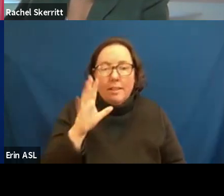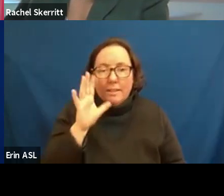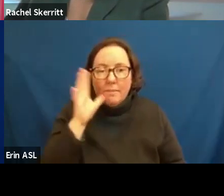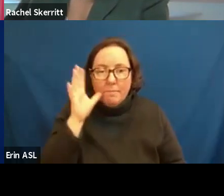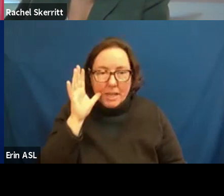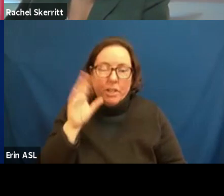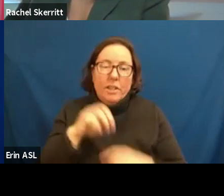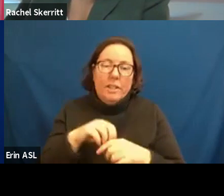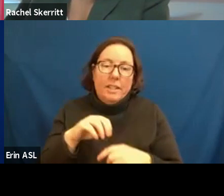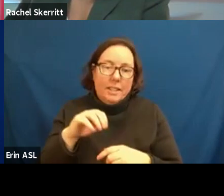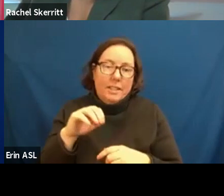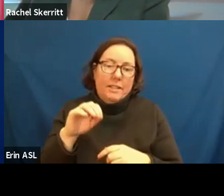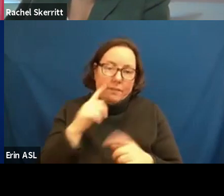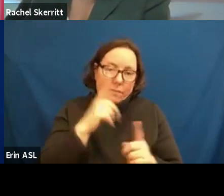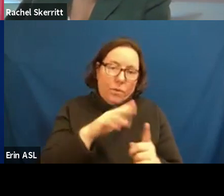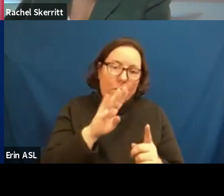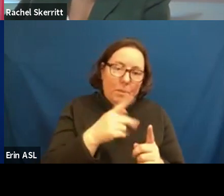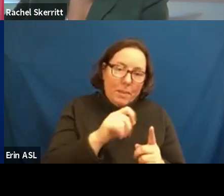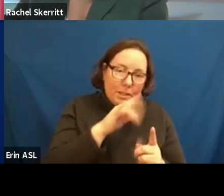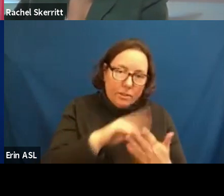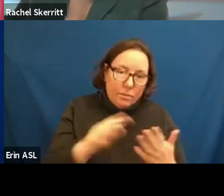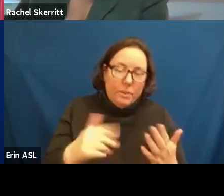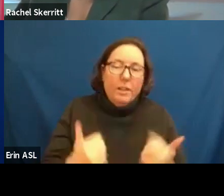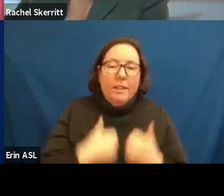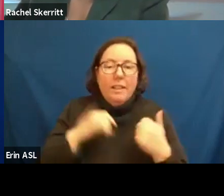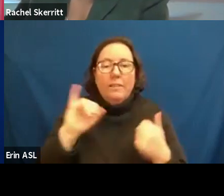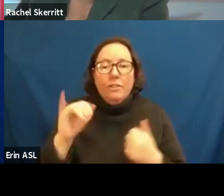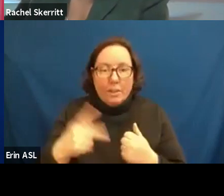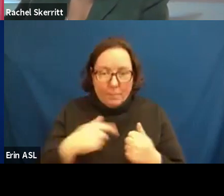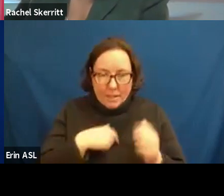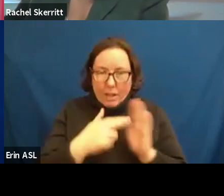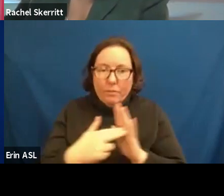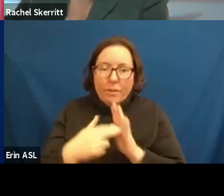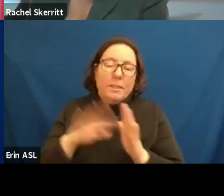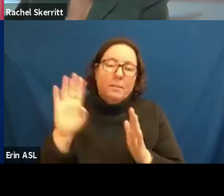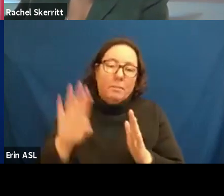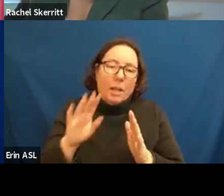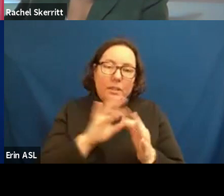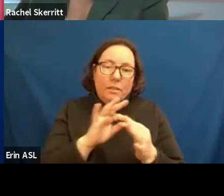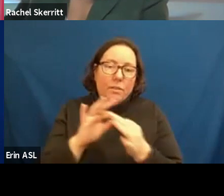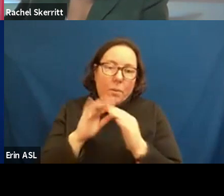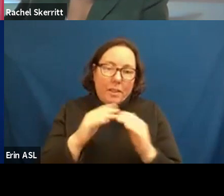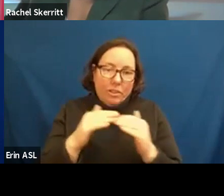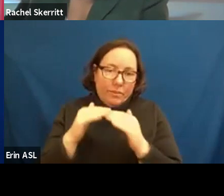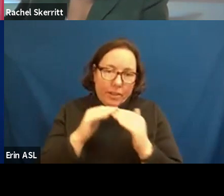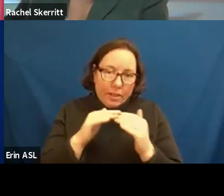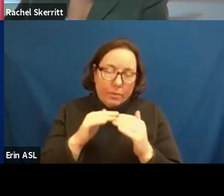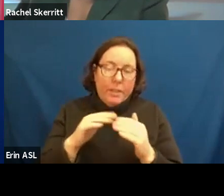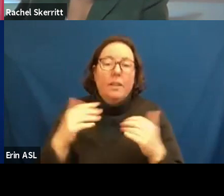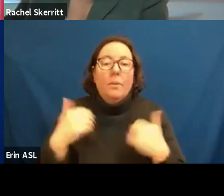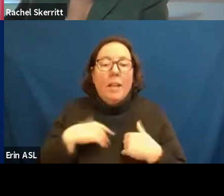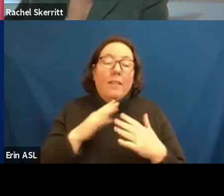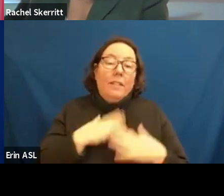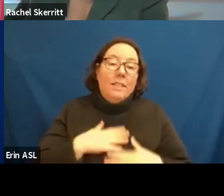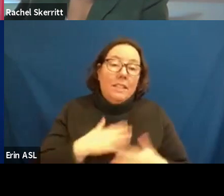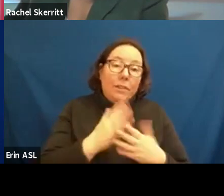tonight representing the Boston Coalition for Education Equity. Our coalition, composed of civil rights groups, parent groups,